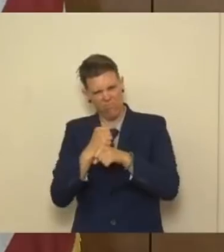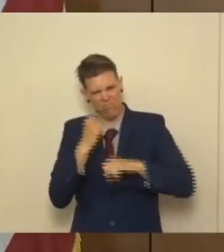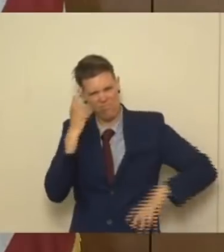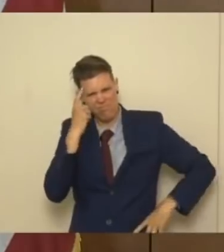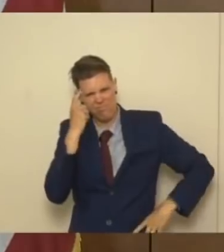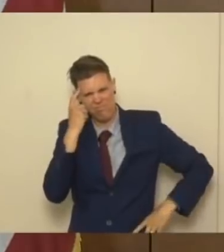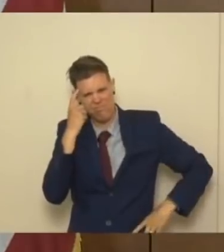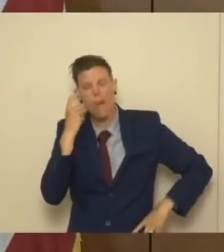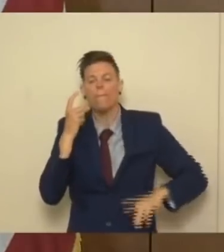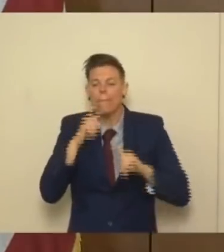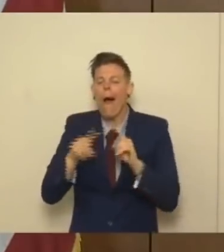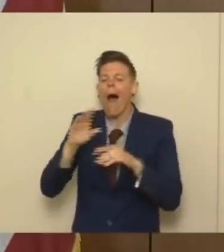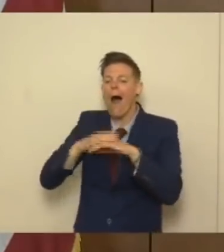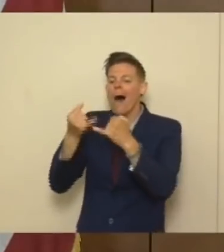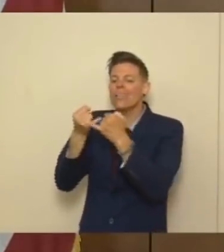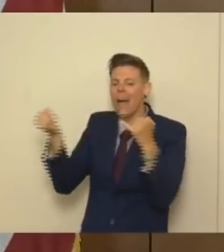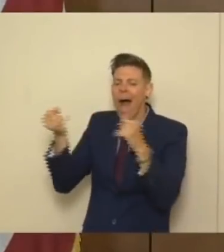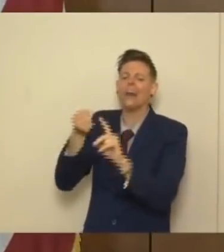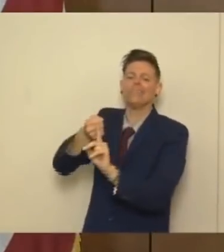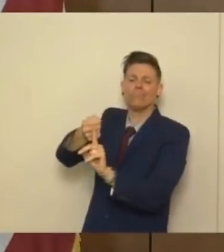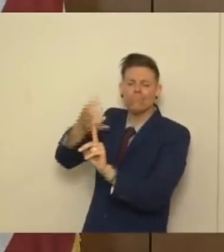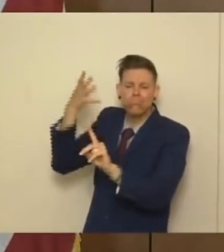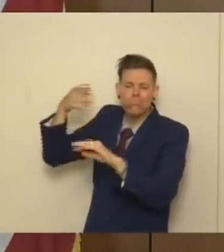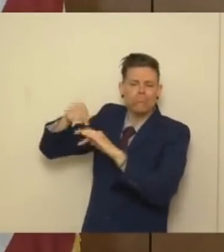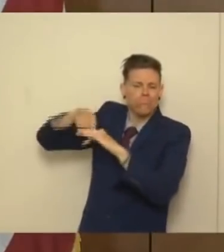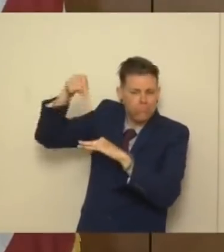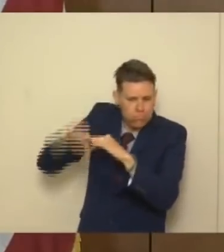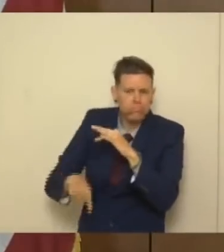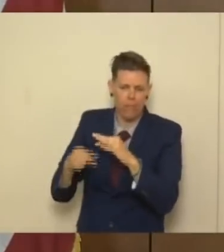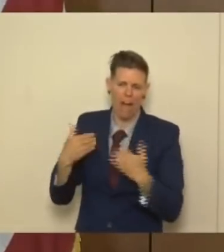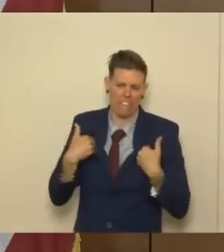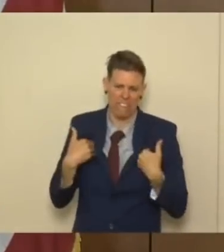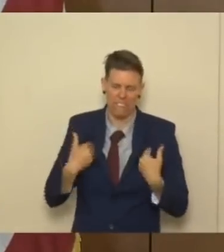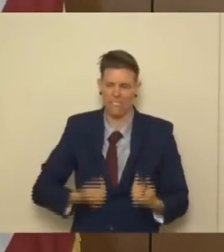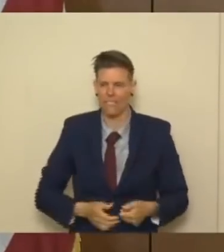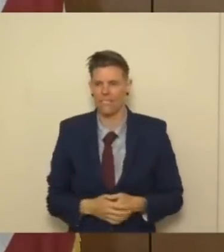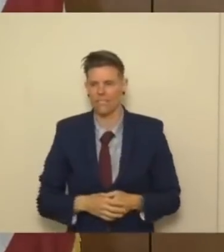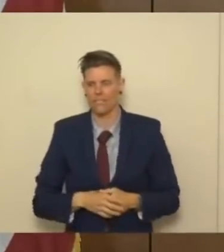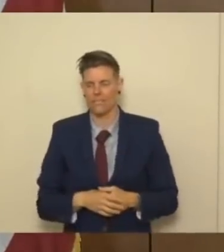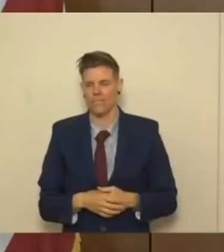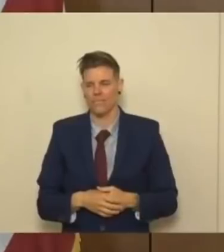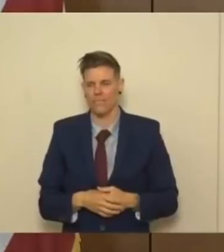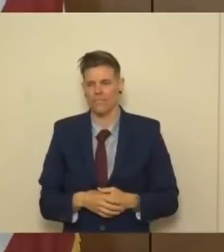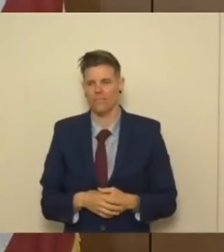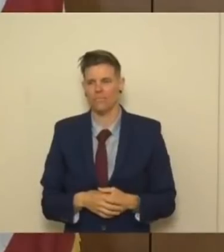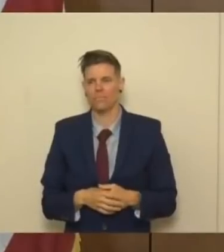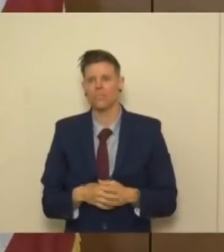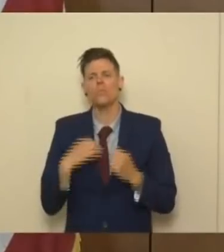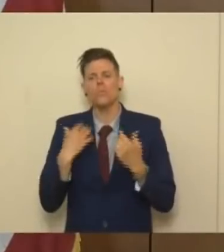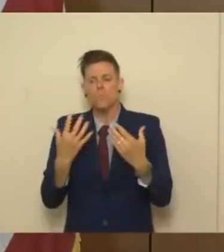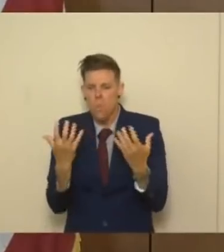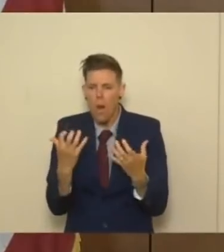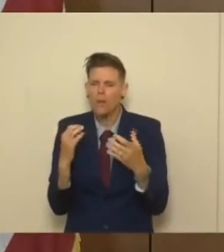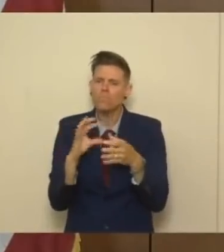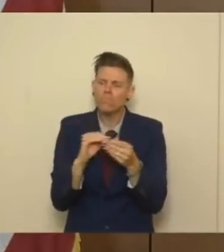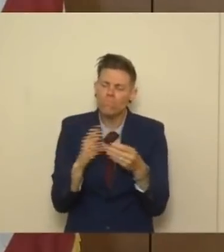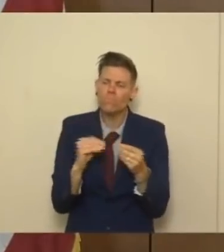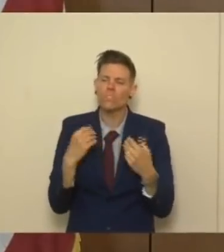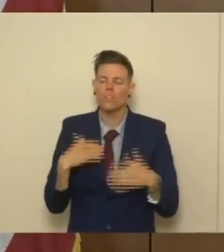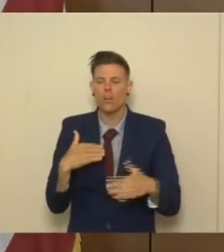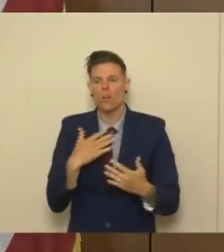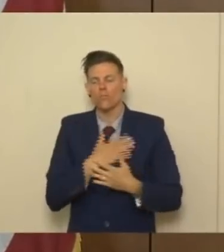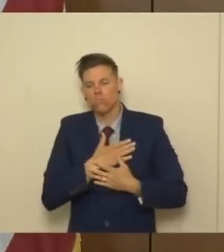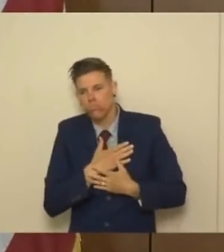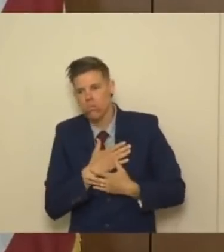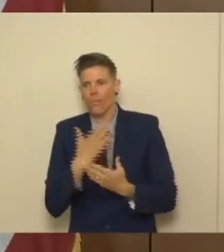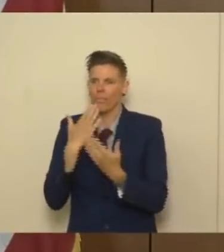conferences. And the last thing I want to say about education is that there's been a great deal, and I appreciate it, of New Mexicans responding about